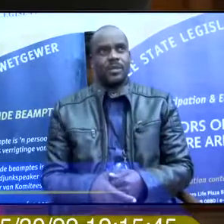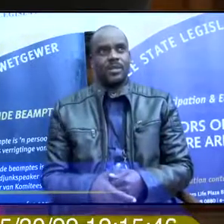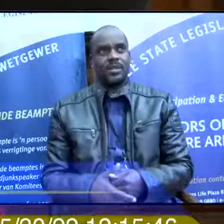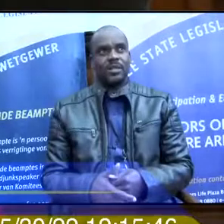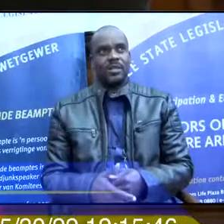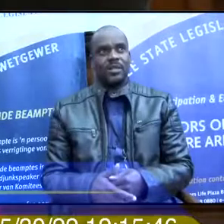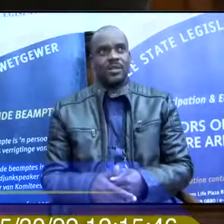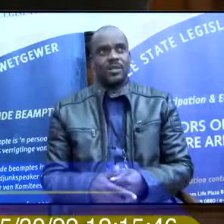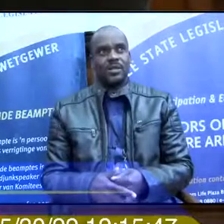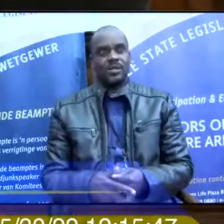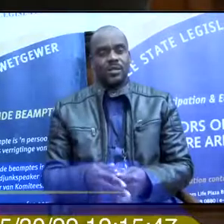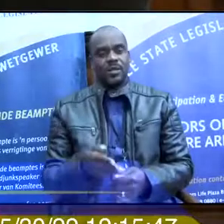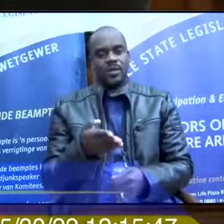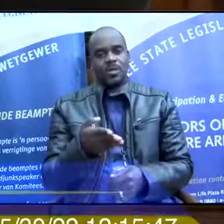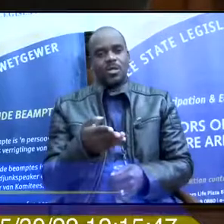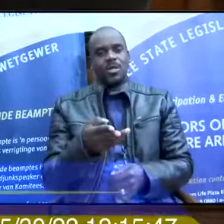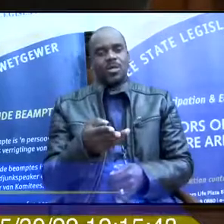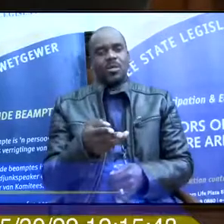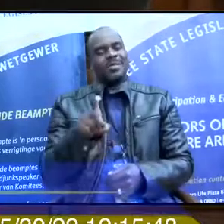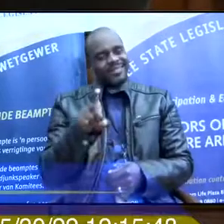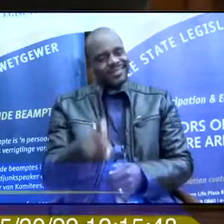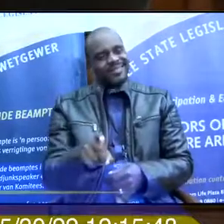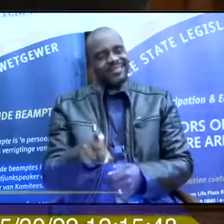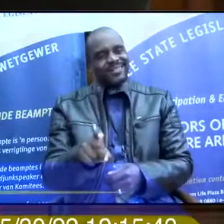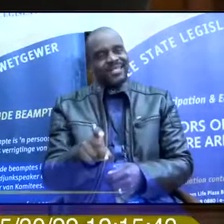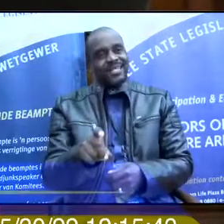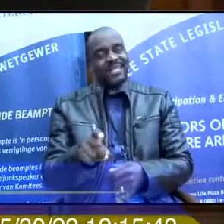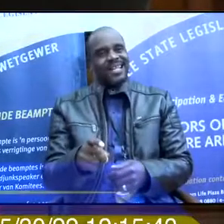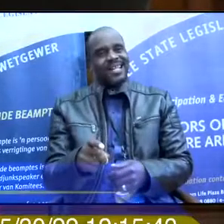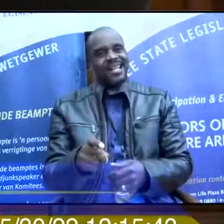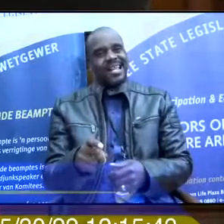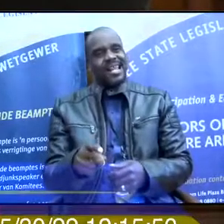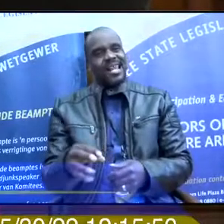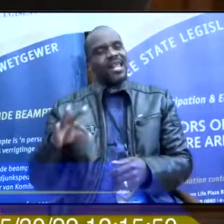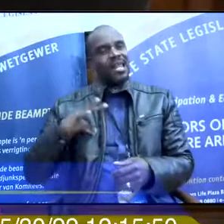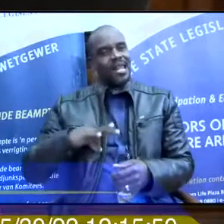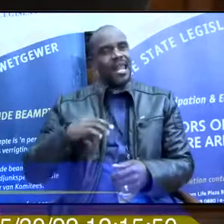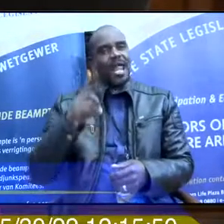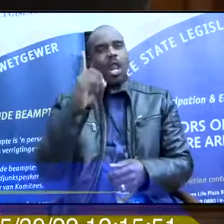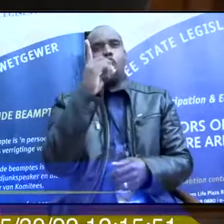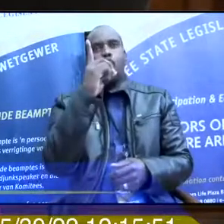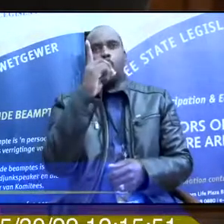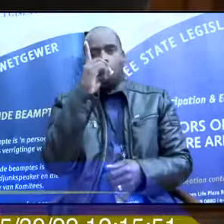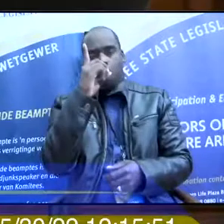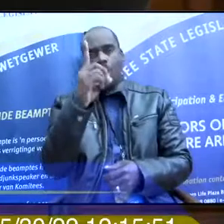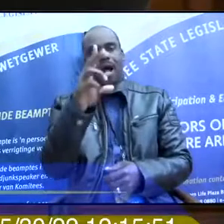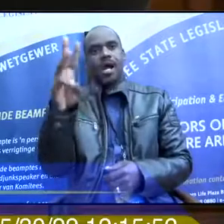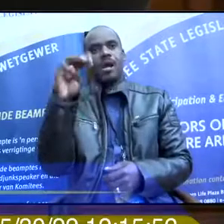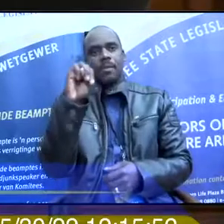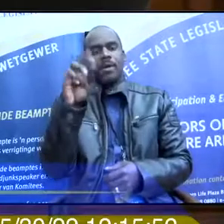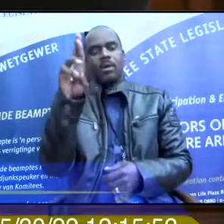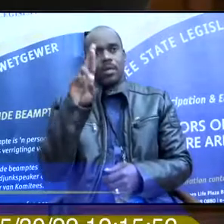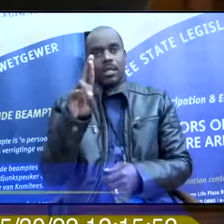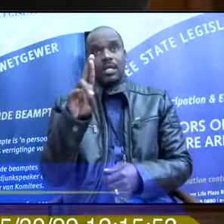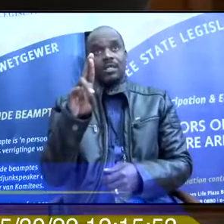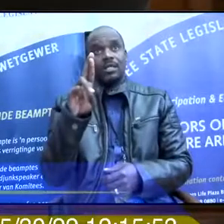he collects 300 million rent in one year just one individual because he is